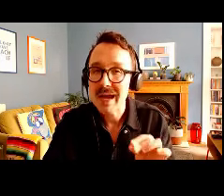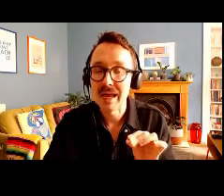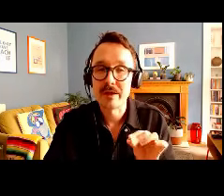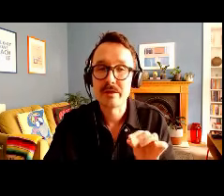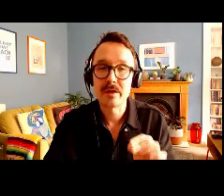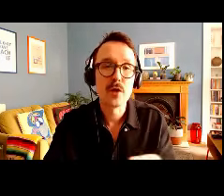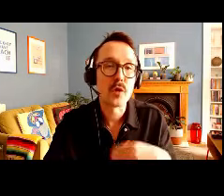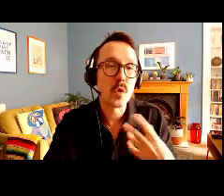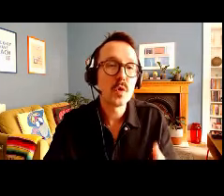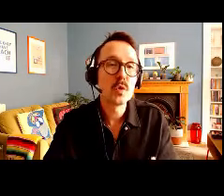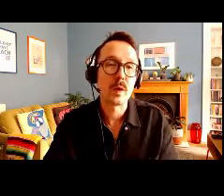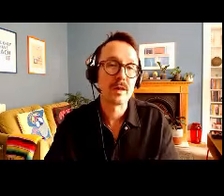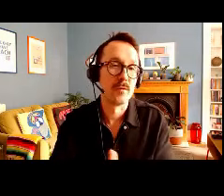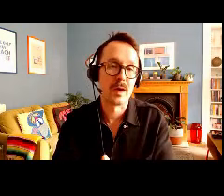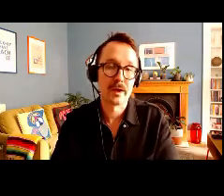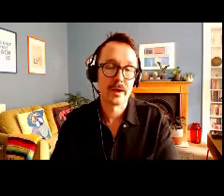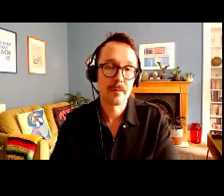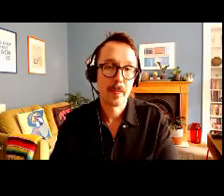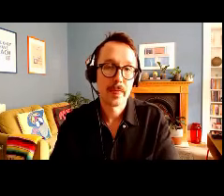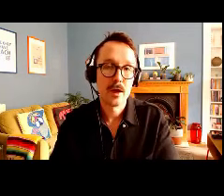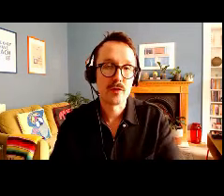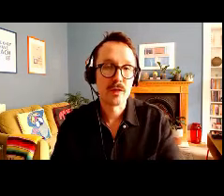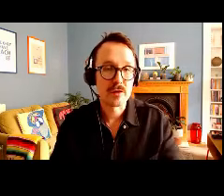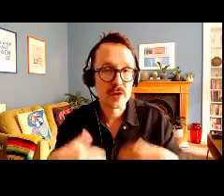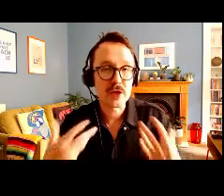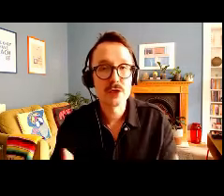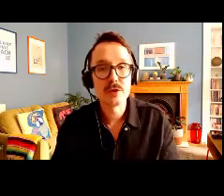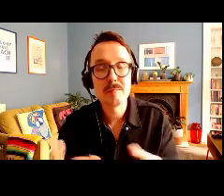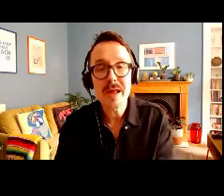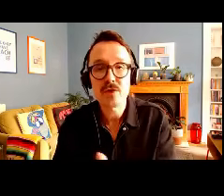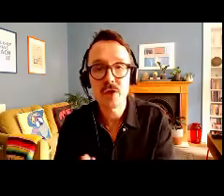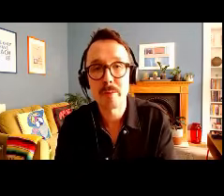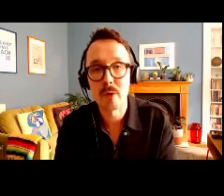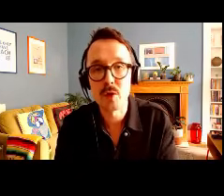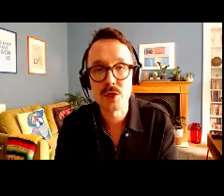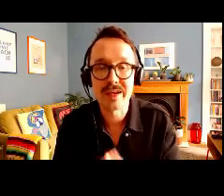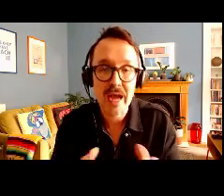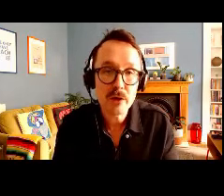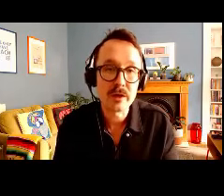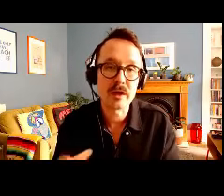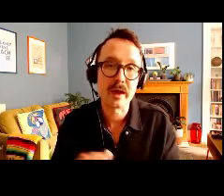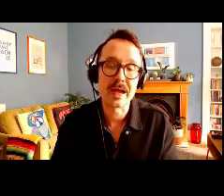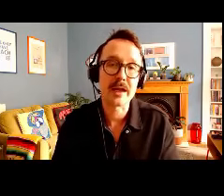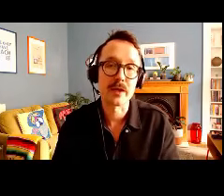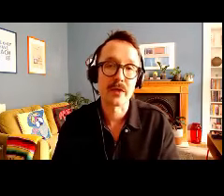also highlight how the old ways of working, so these traditional mainstream